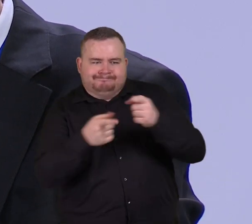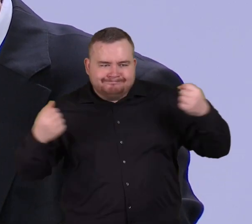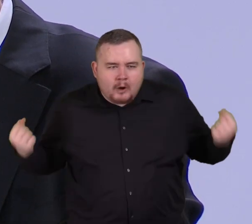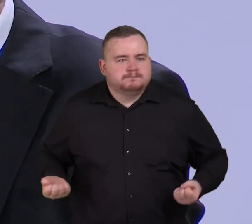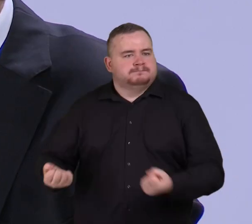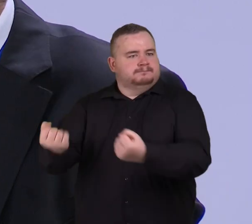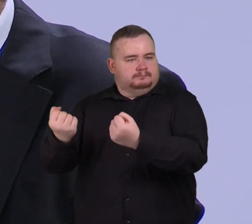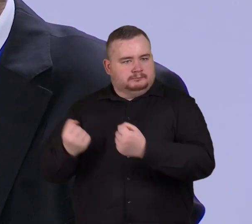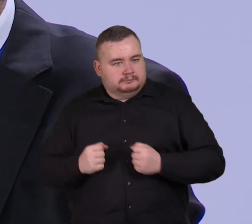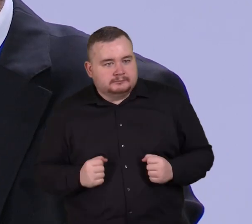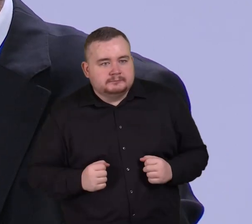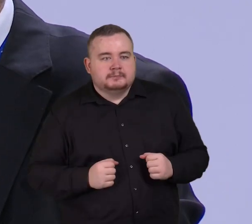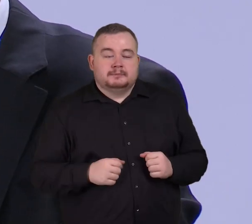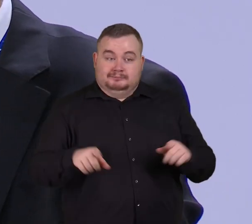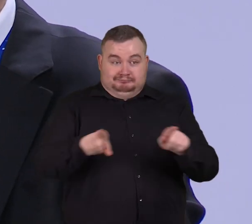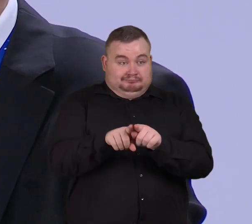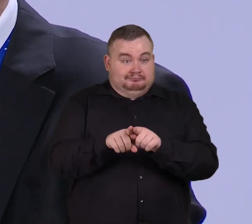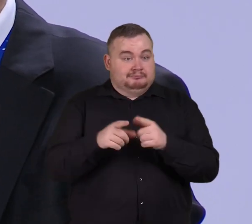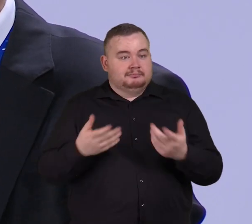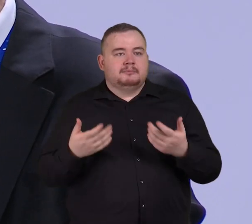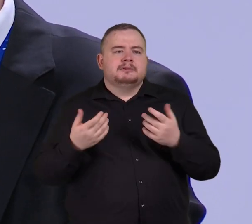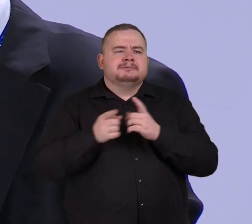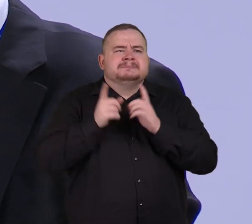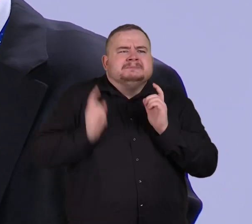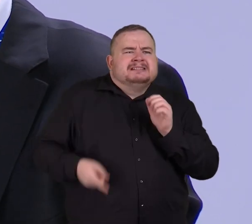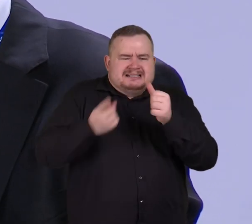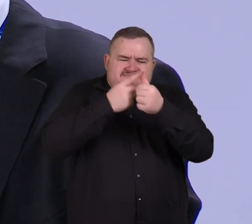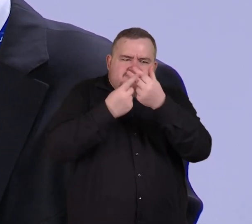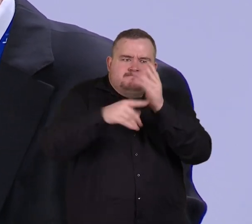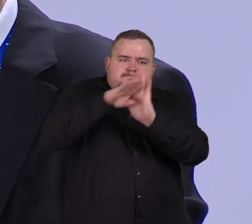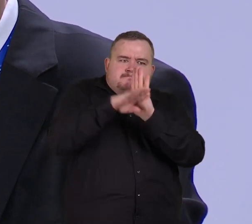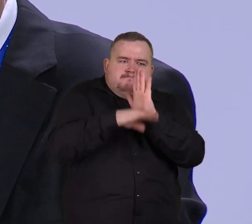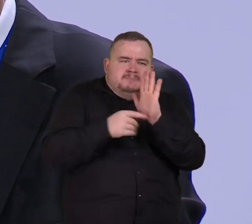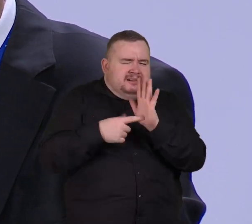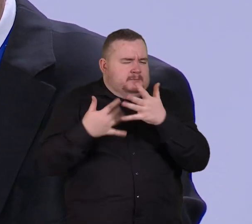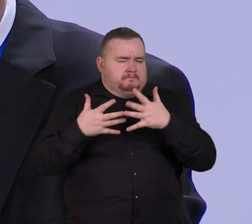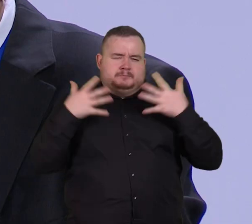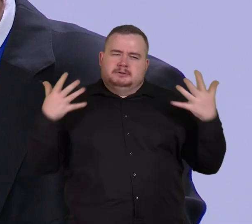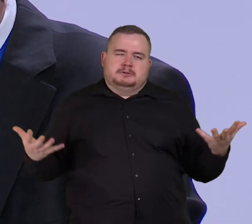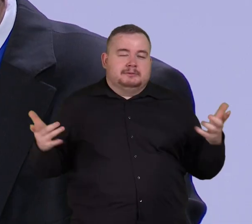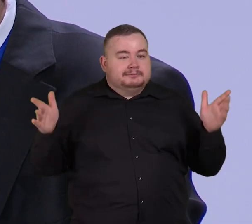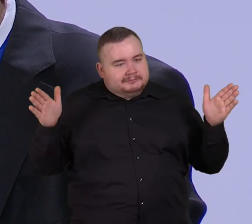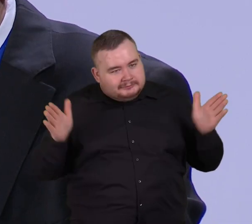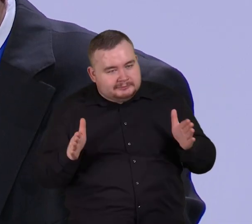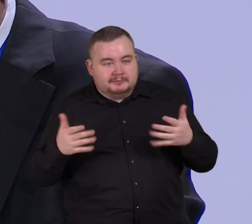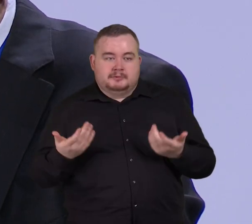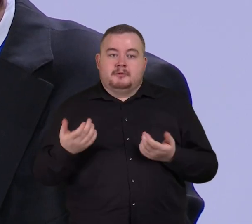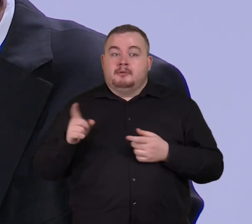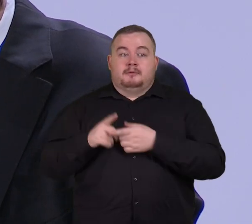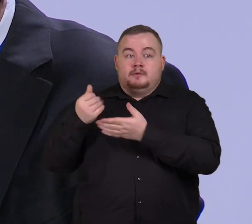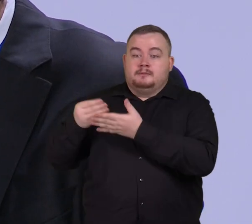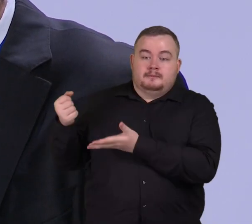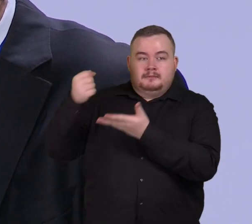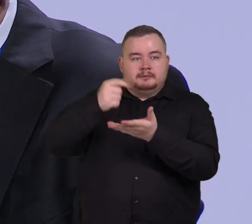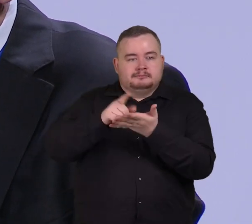for cross-funding and cross-regional funding. We have one ITI, it's one